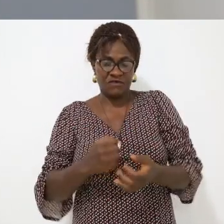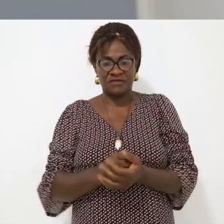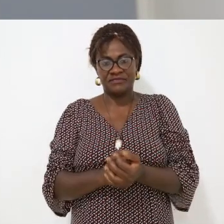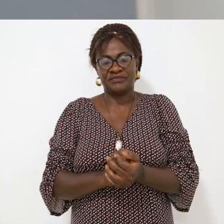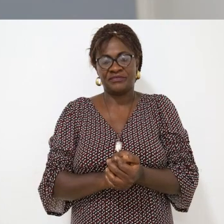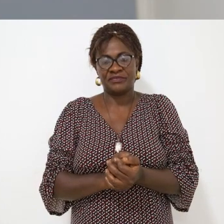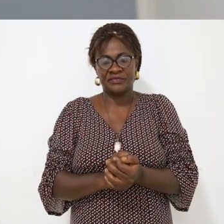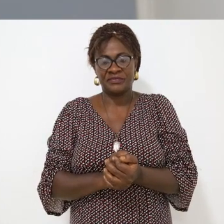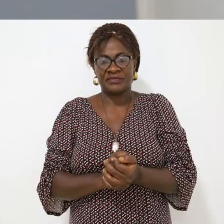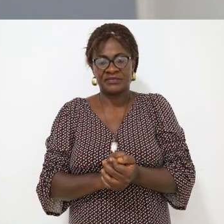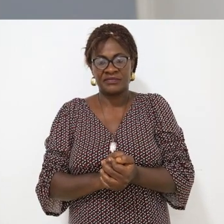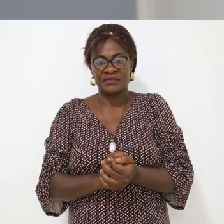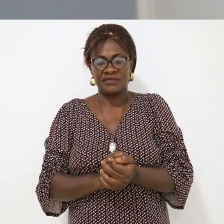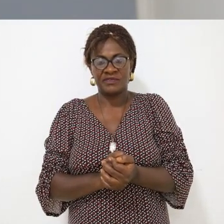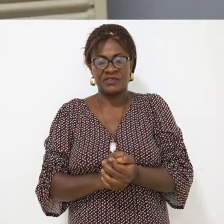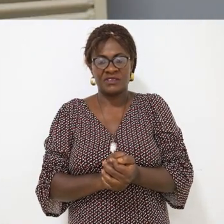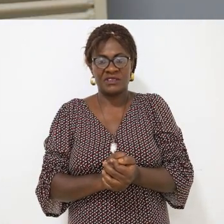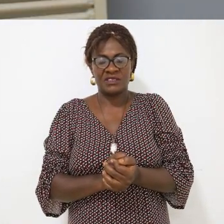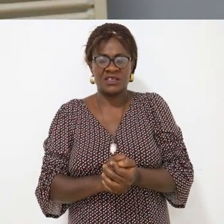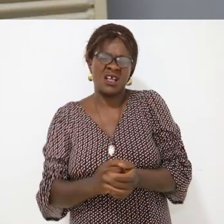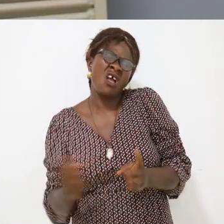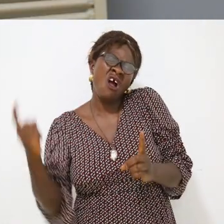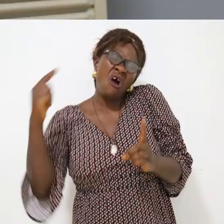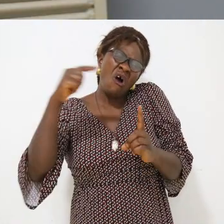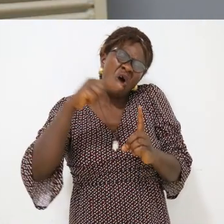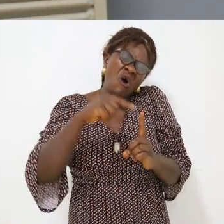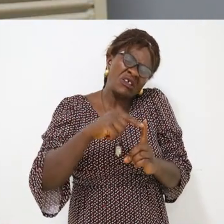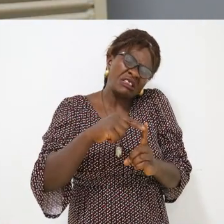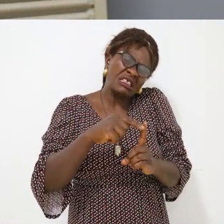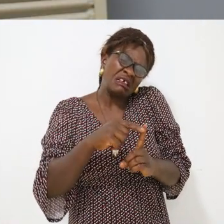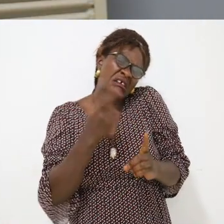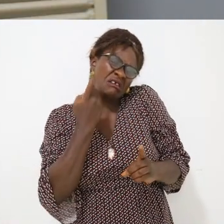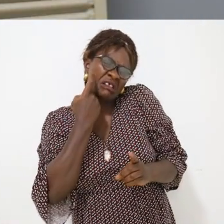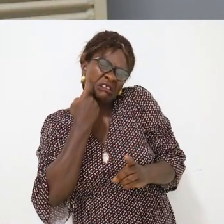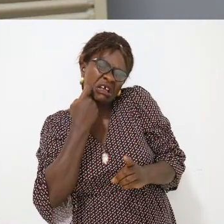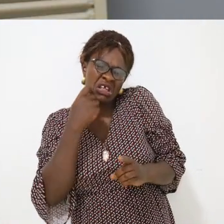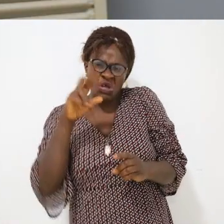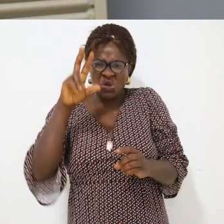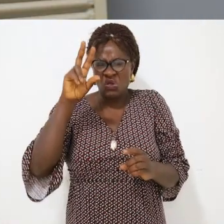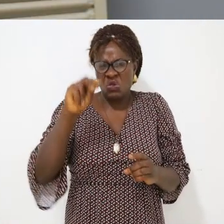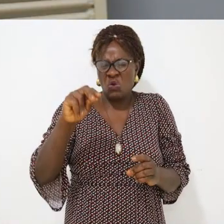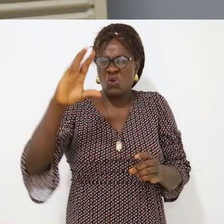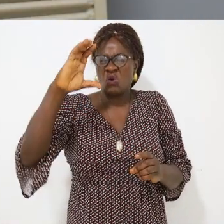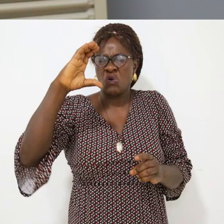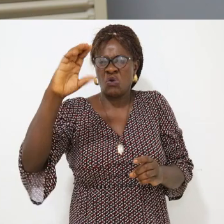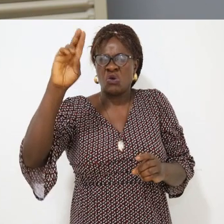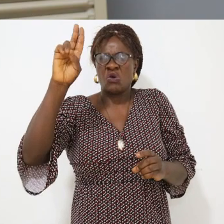with SARS-CoV-2. Until recently, there haven't been any